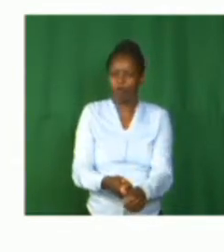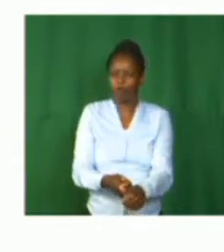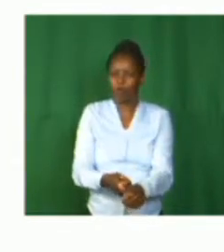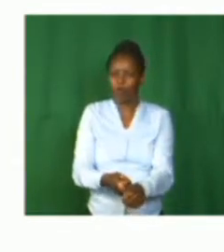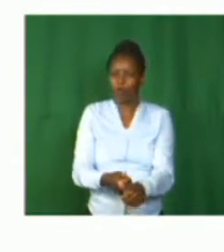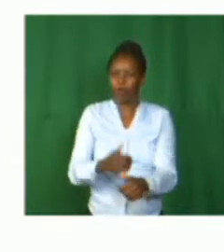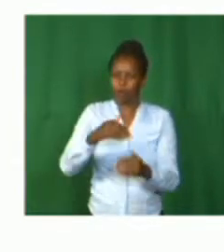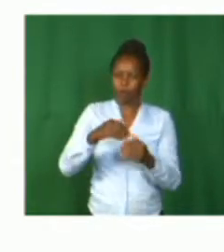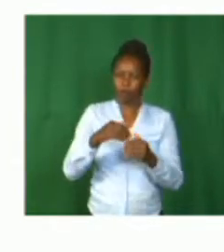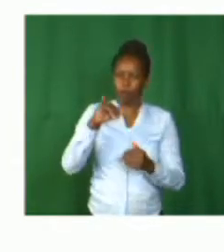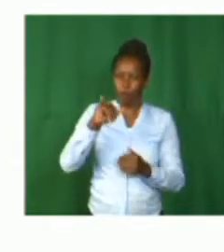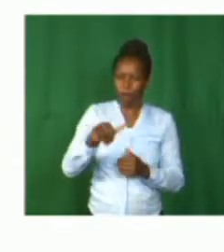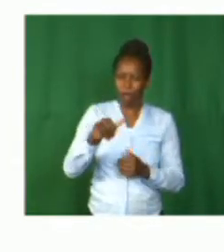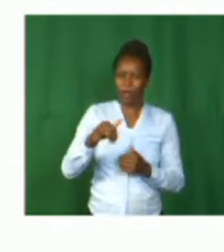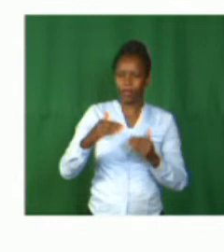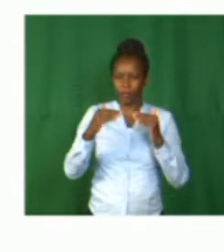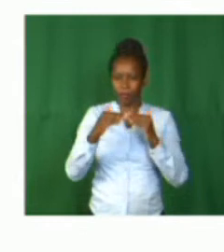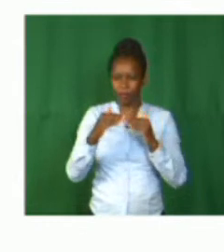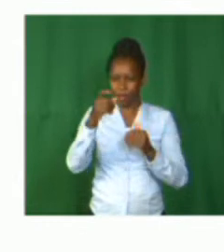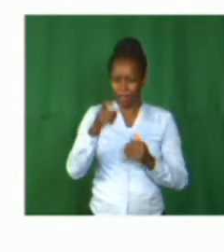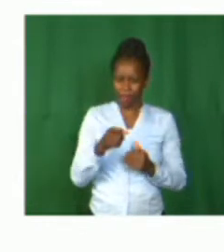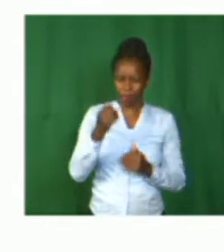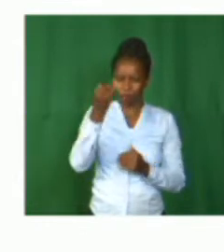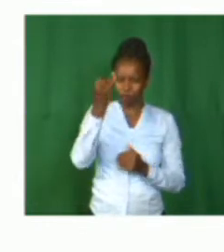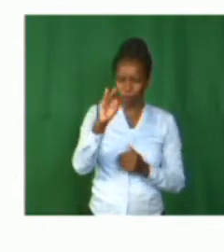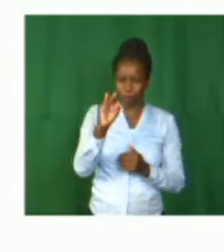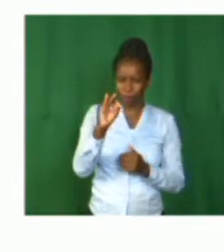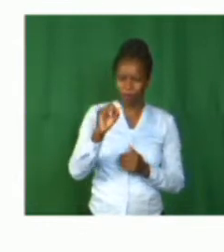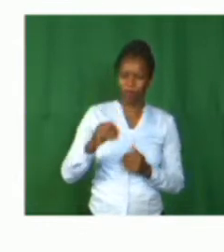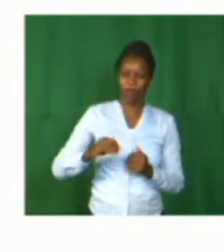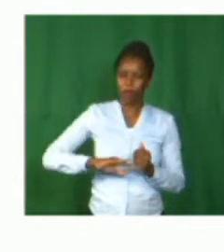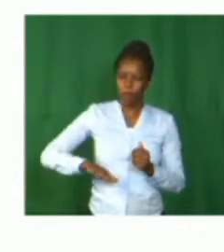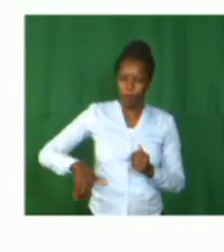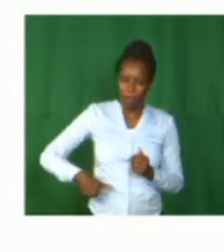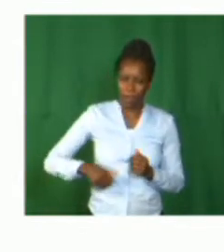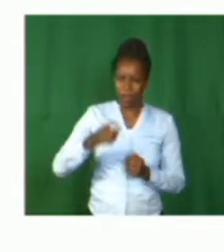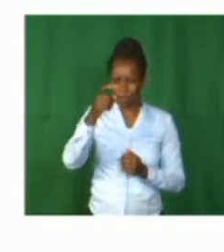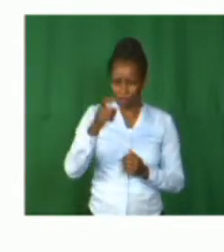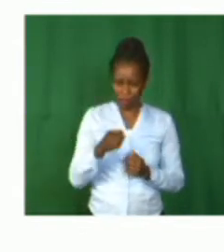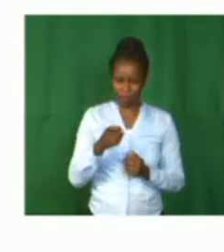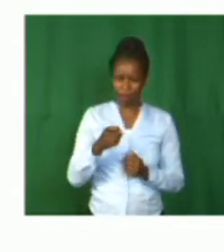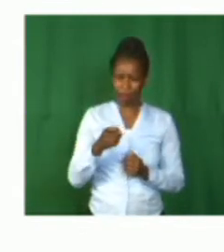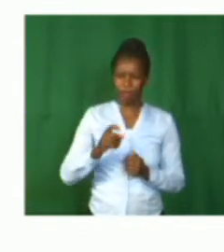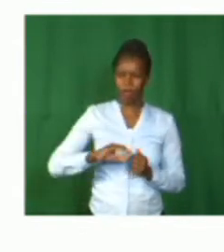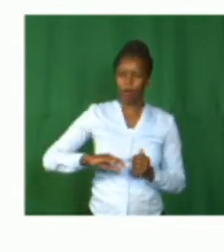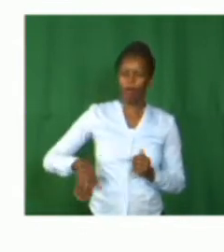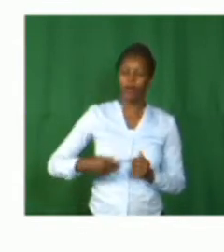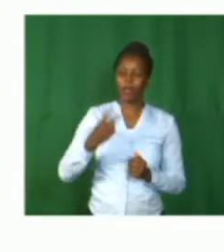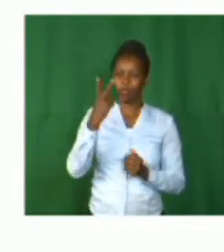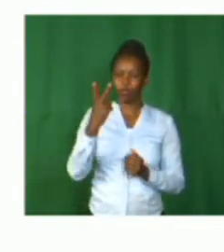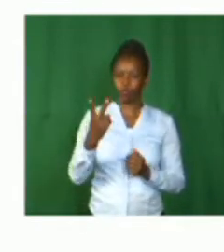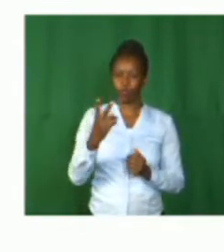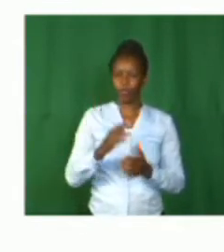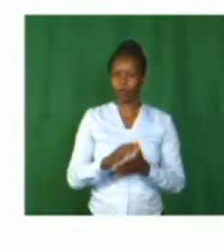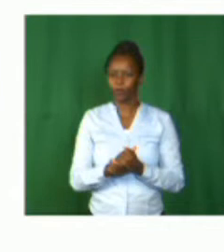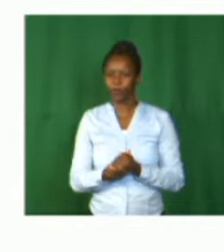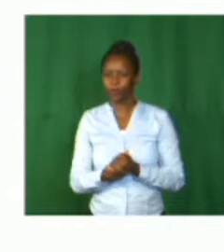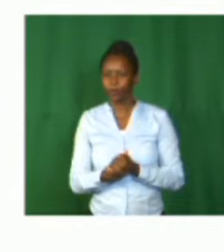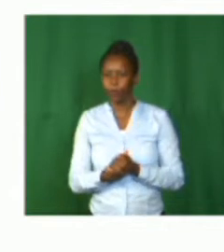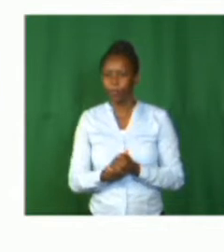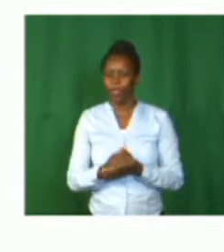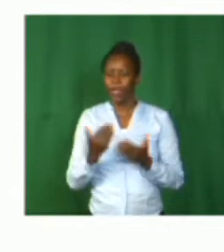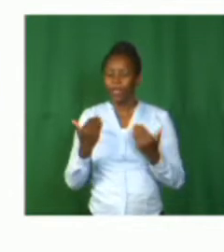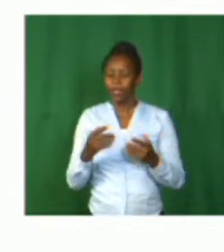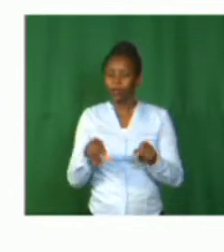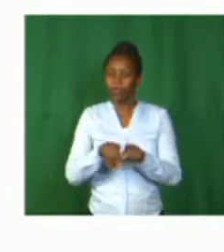that we used there. We substitute the value of x there, and then we know it's -2. After